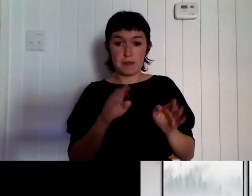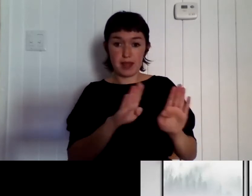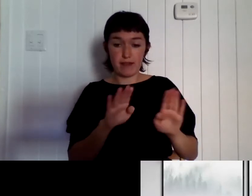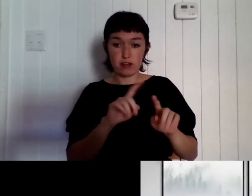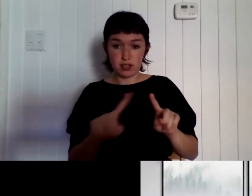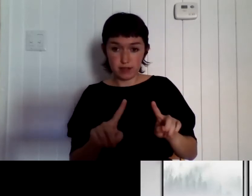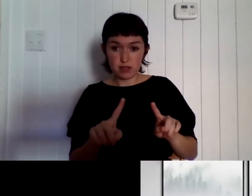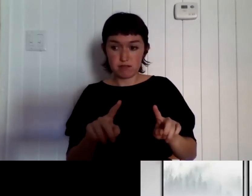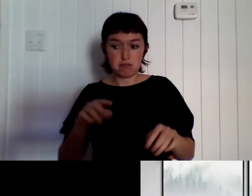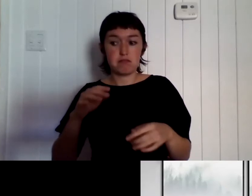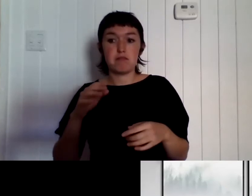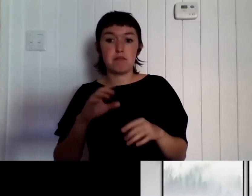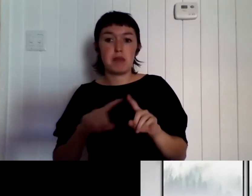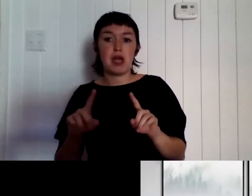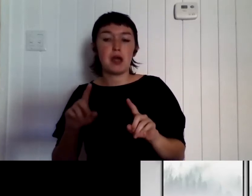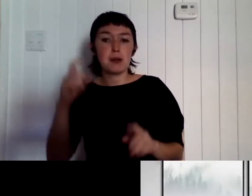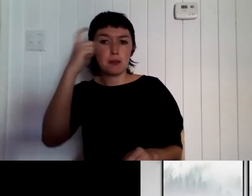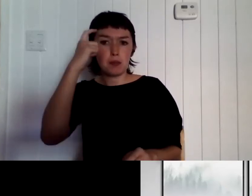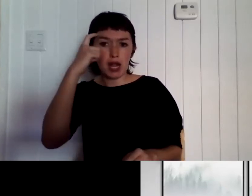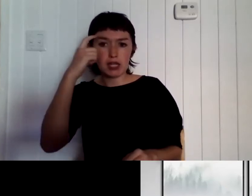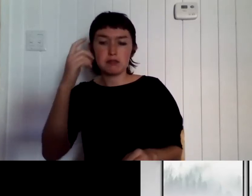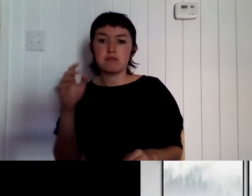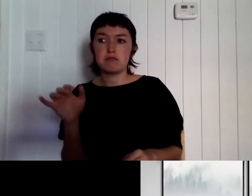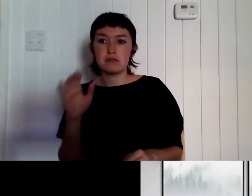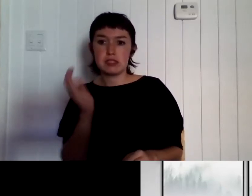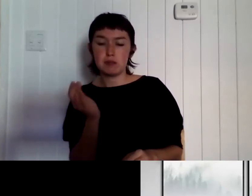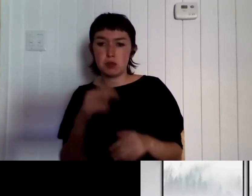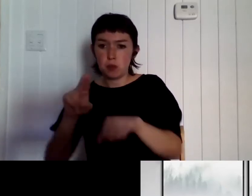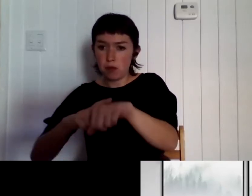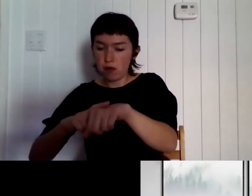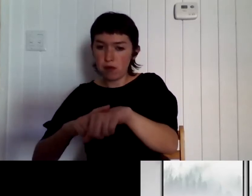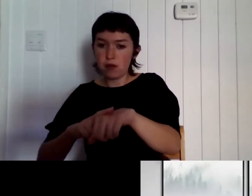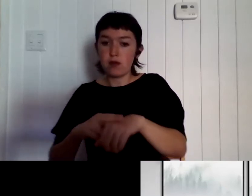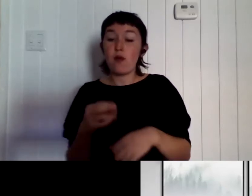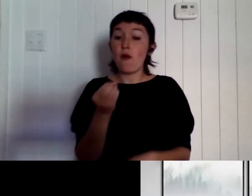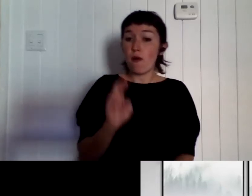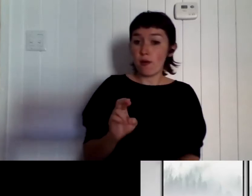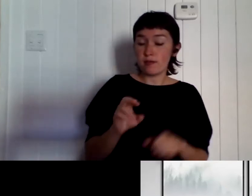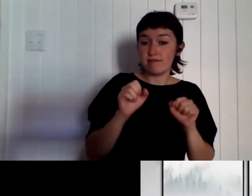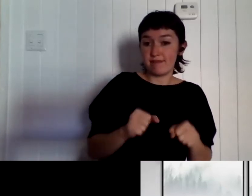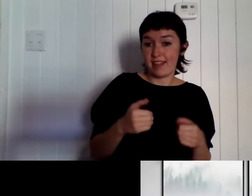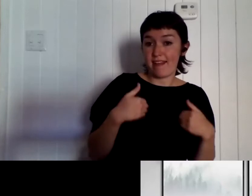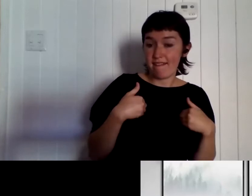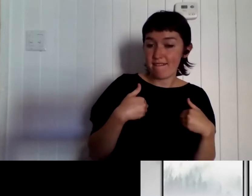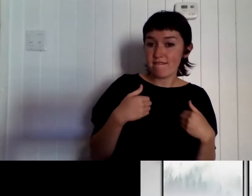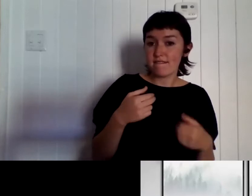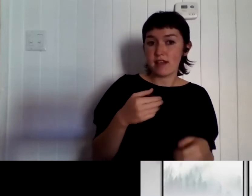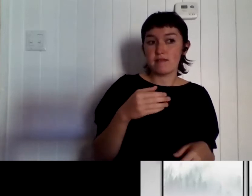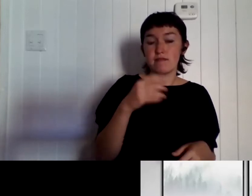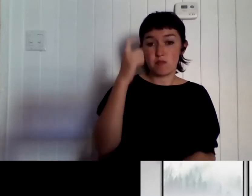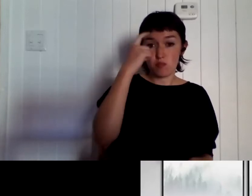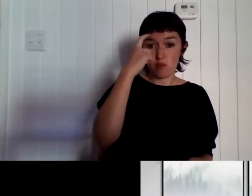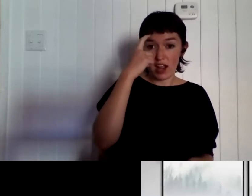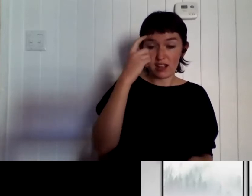totally typical, but there's also the opposite. You can have a brain that looks really different from typical brains, but there's no